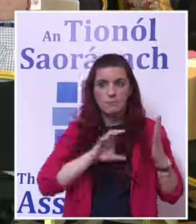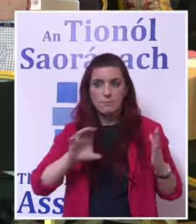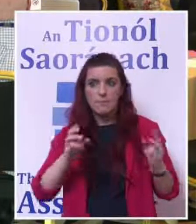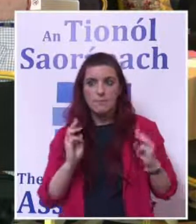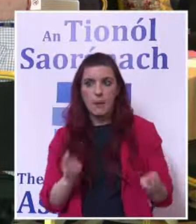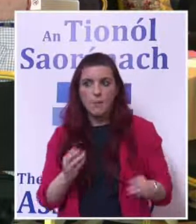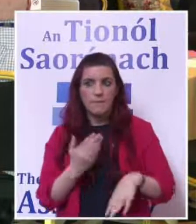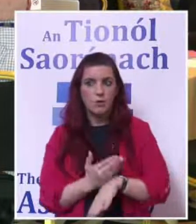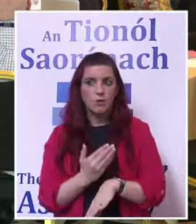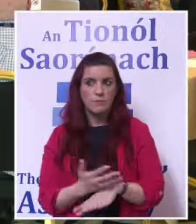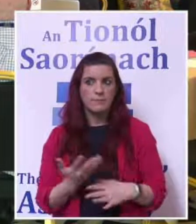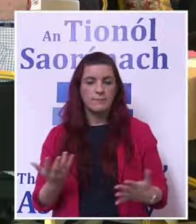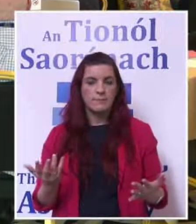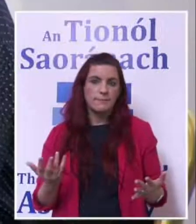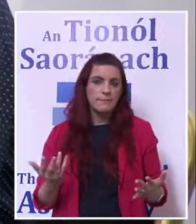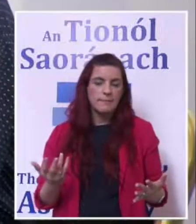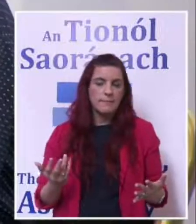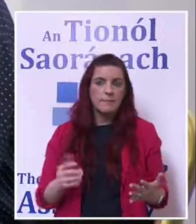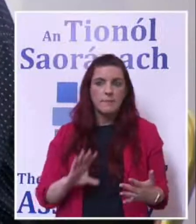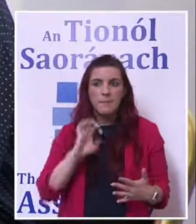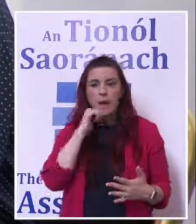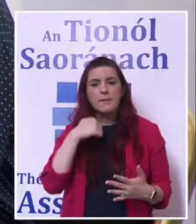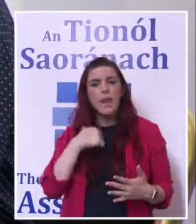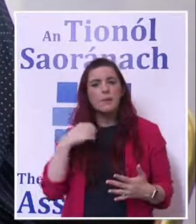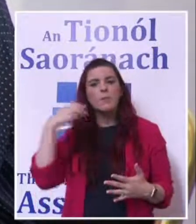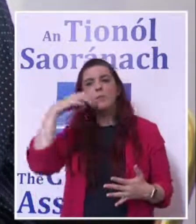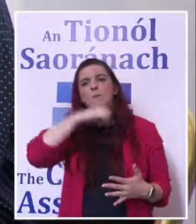functions appropriately. Because I presume